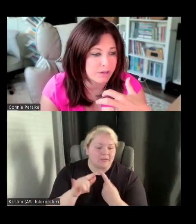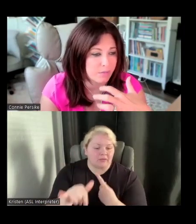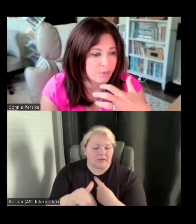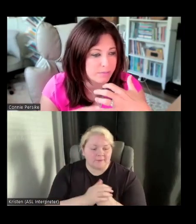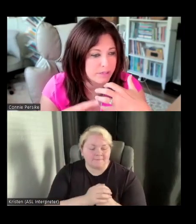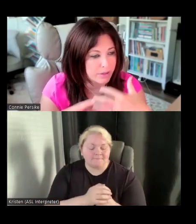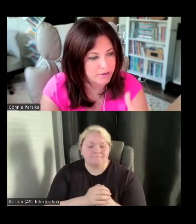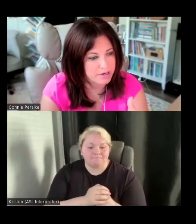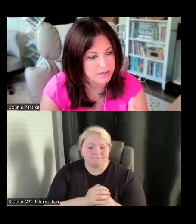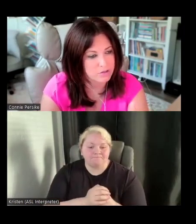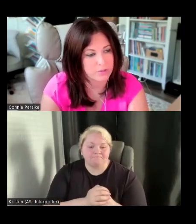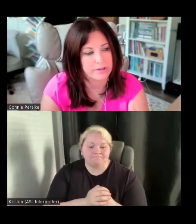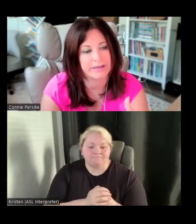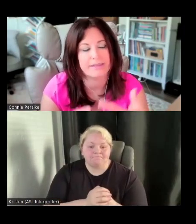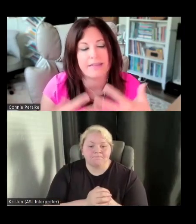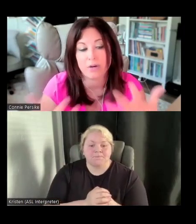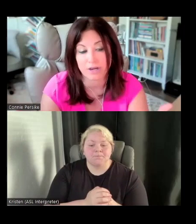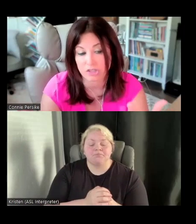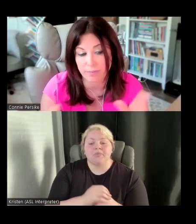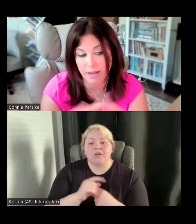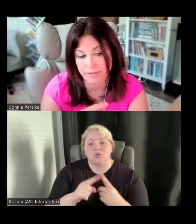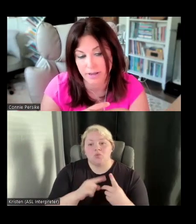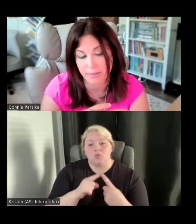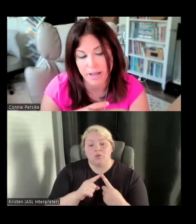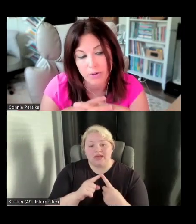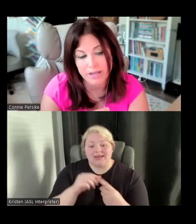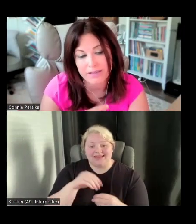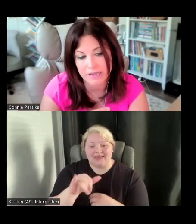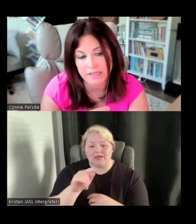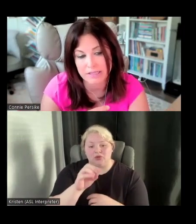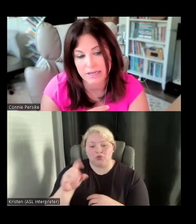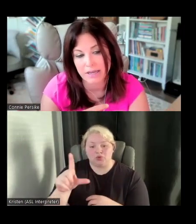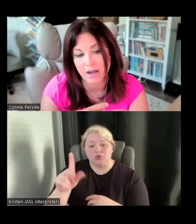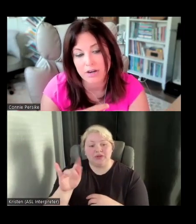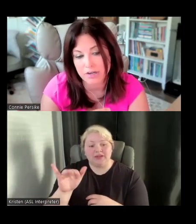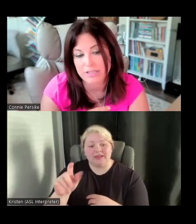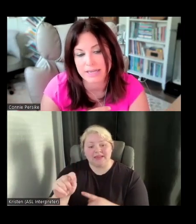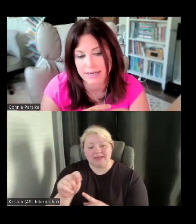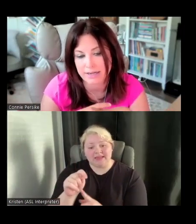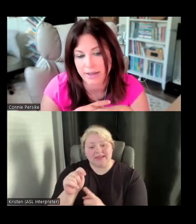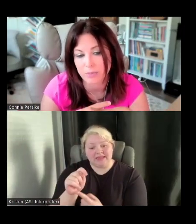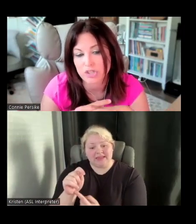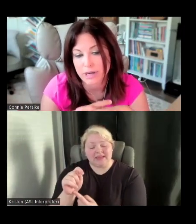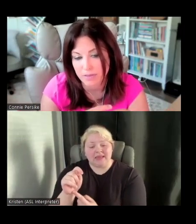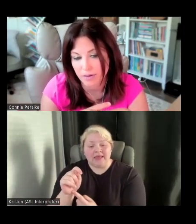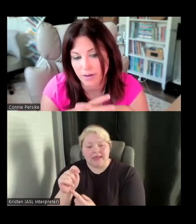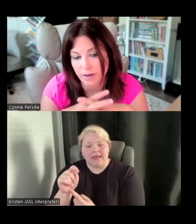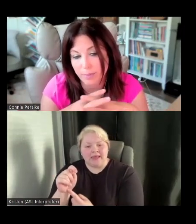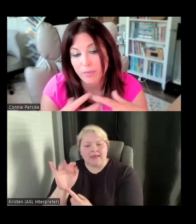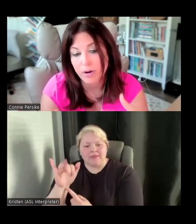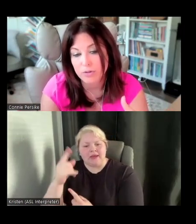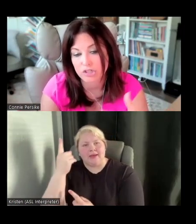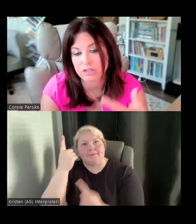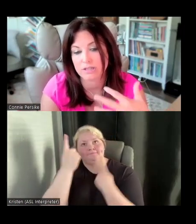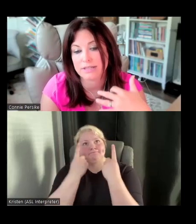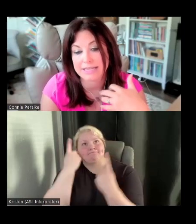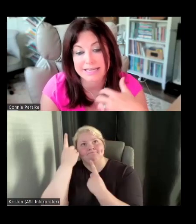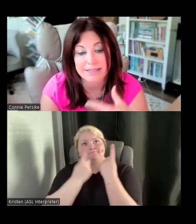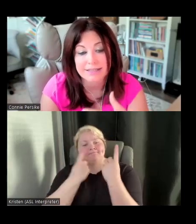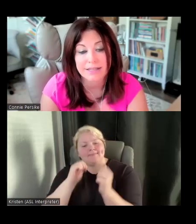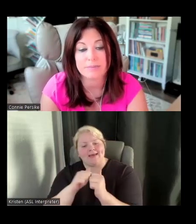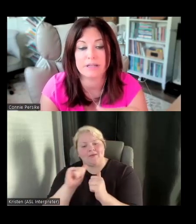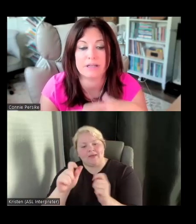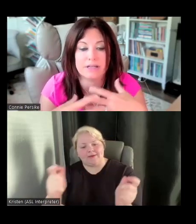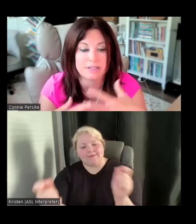assessment, when people are in the toolkit, that question pops up: how can this understanding help shape the approach to